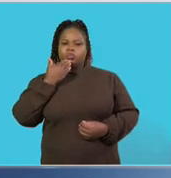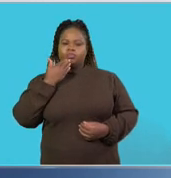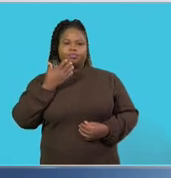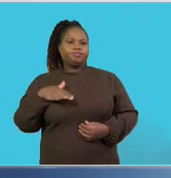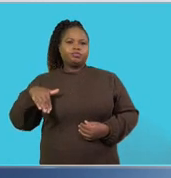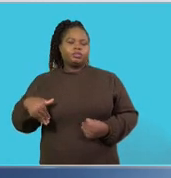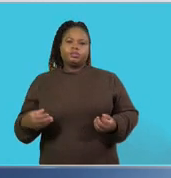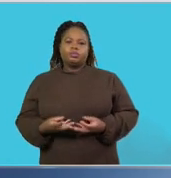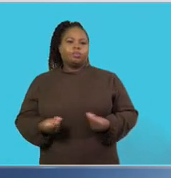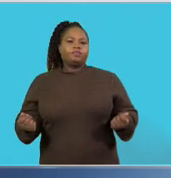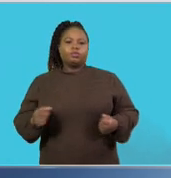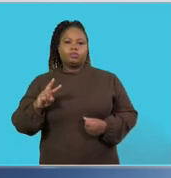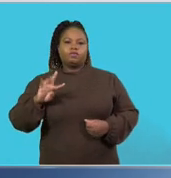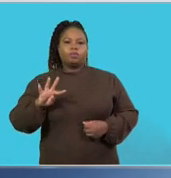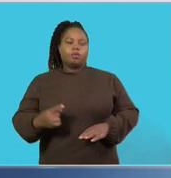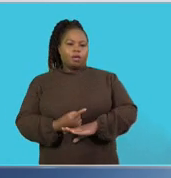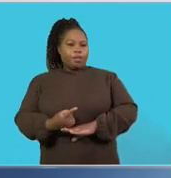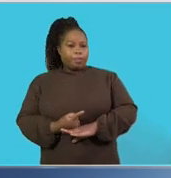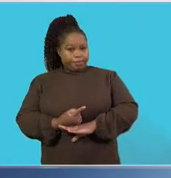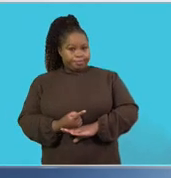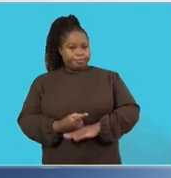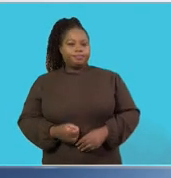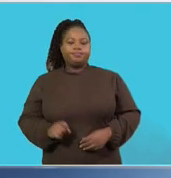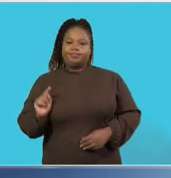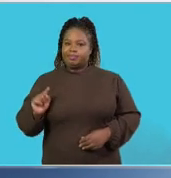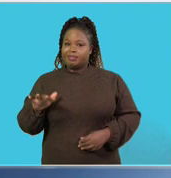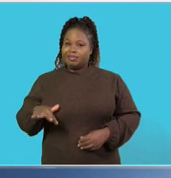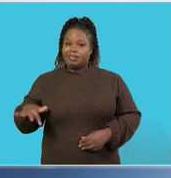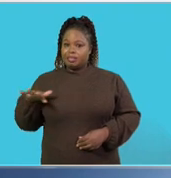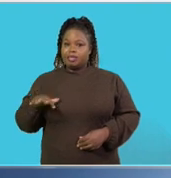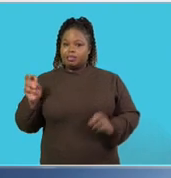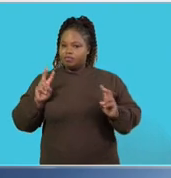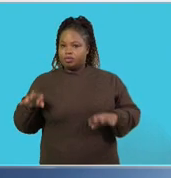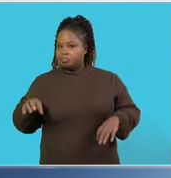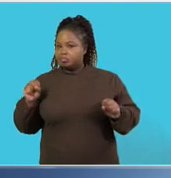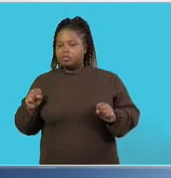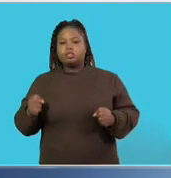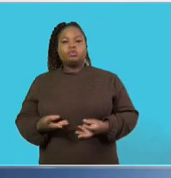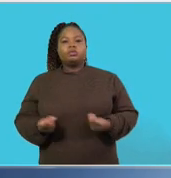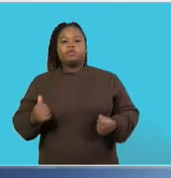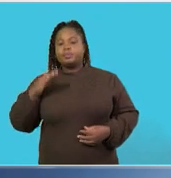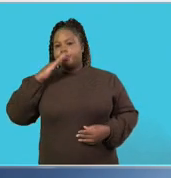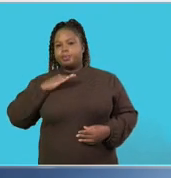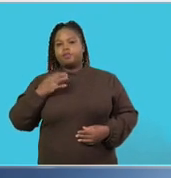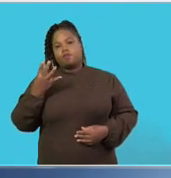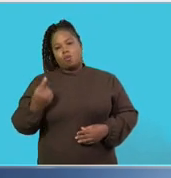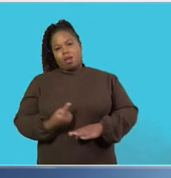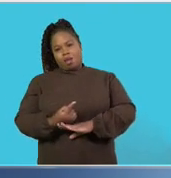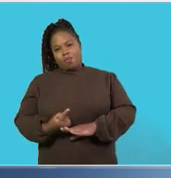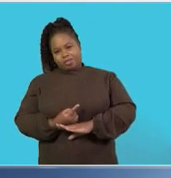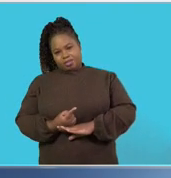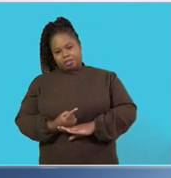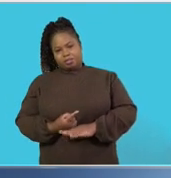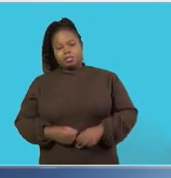been resolved in 24 hours. And for area outages that have not been resolved in 4 hours. And also